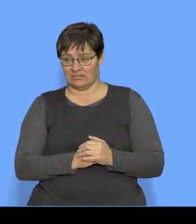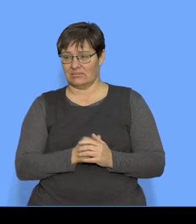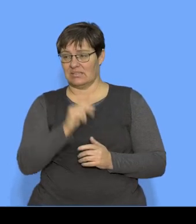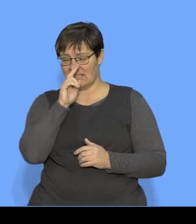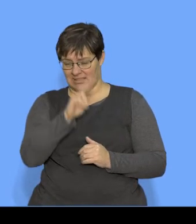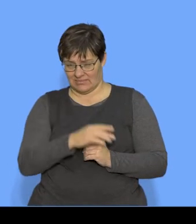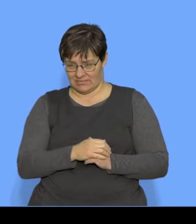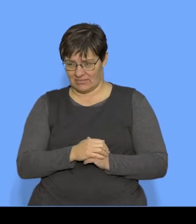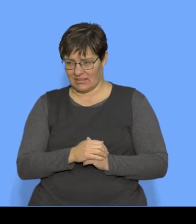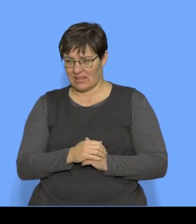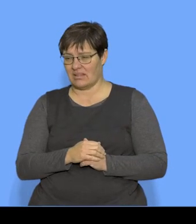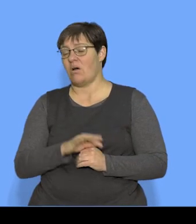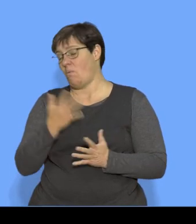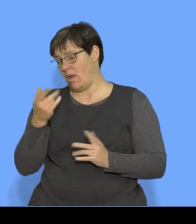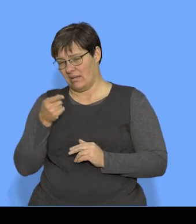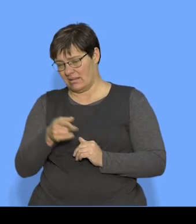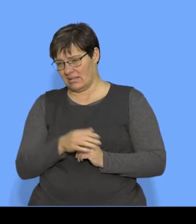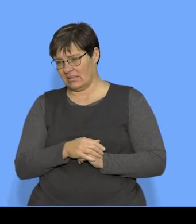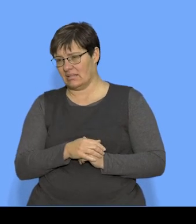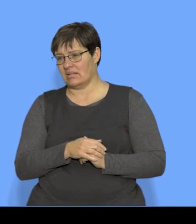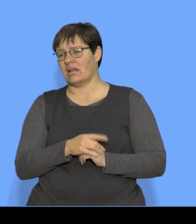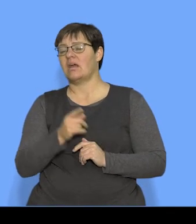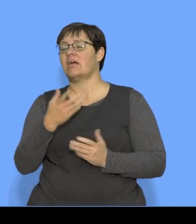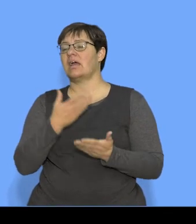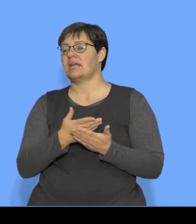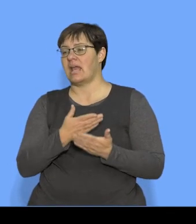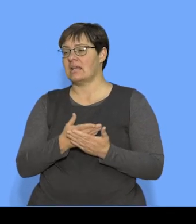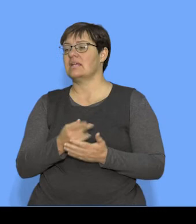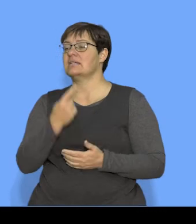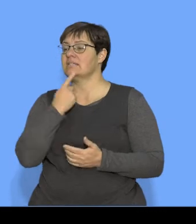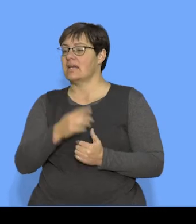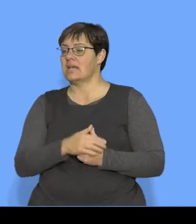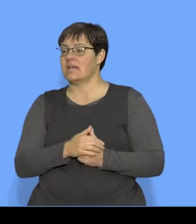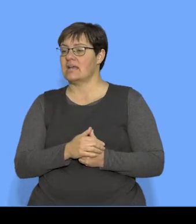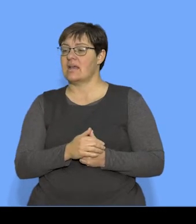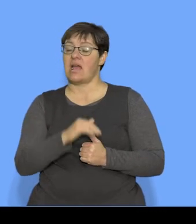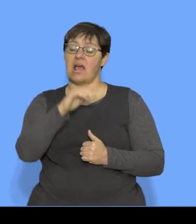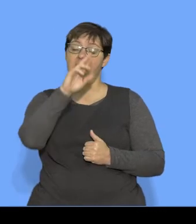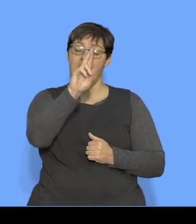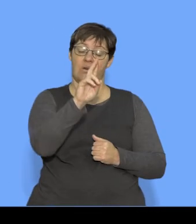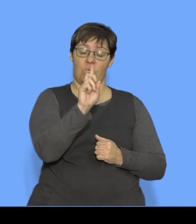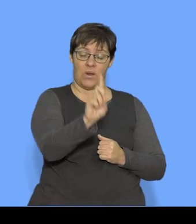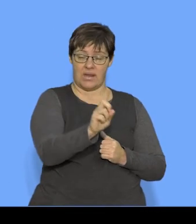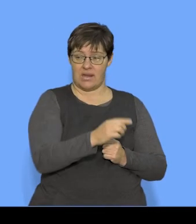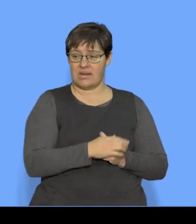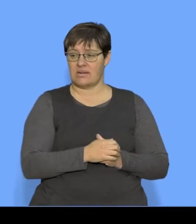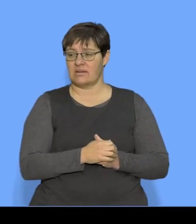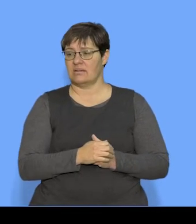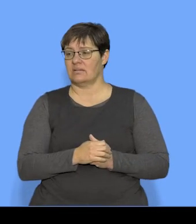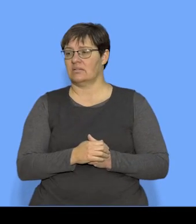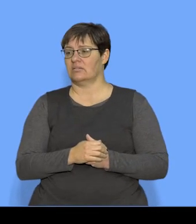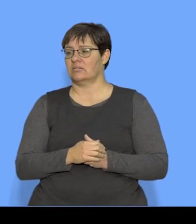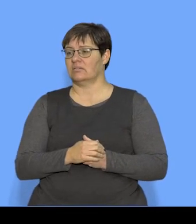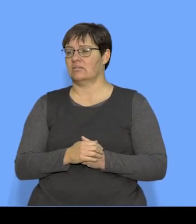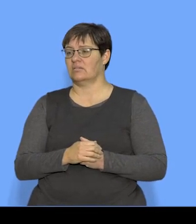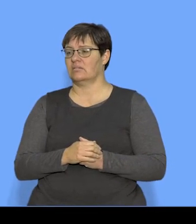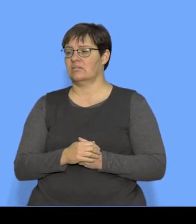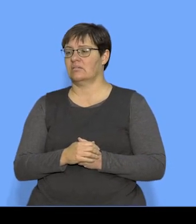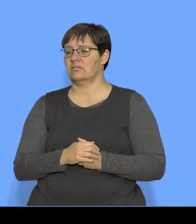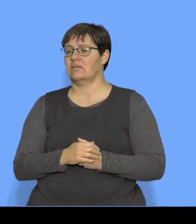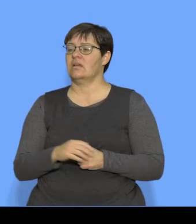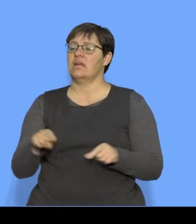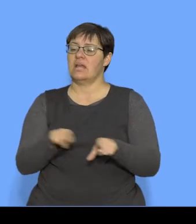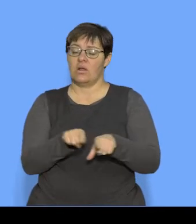see. So that's where that is. And then I can also try and say this angle, which is R1, it is equals